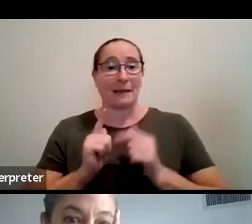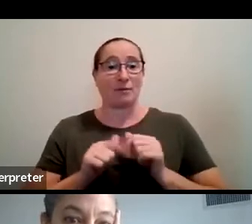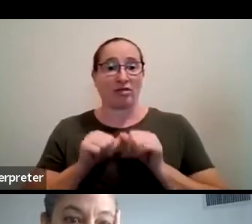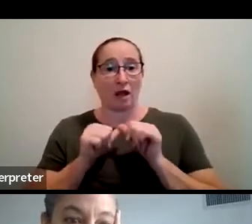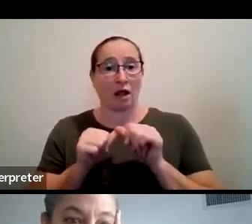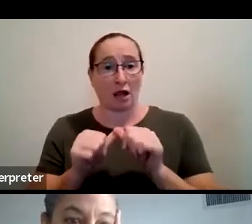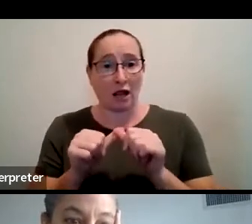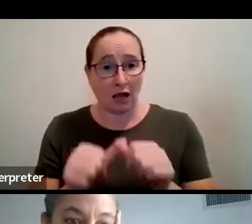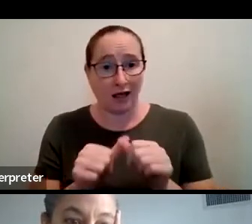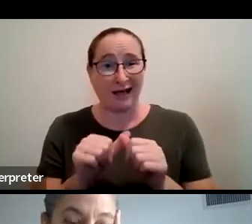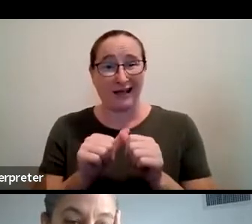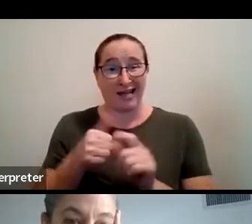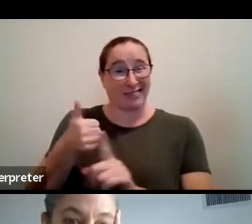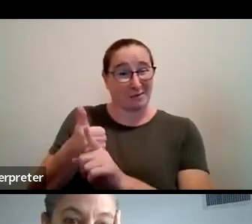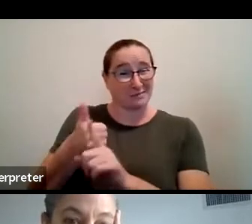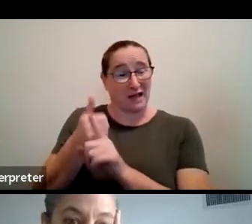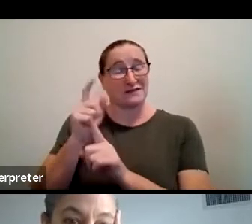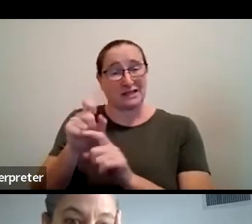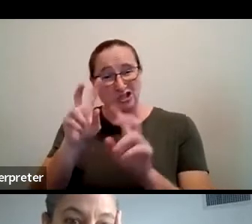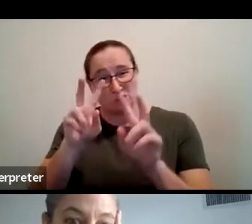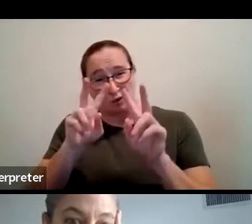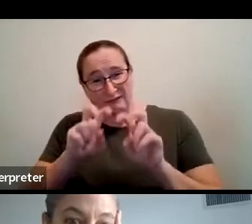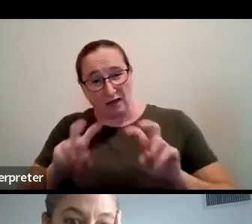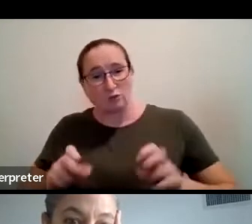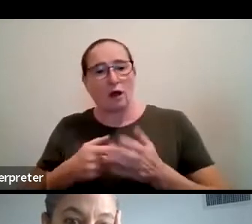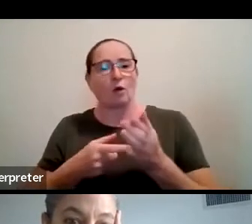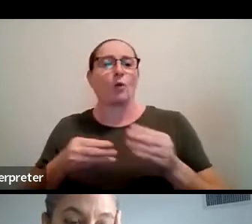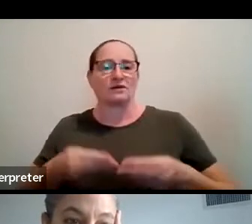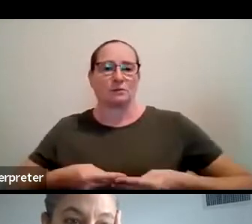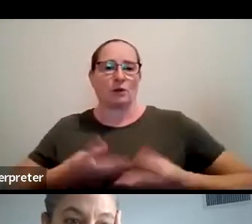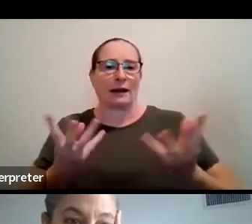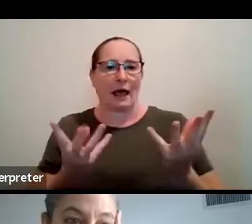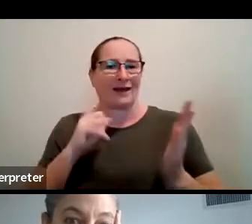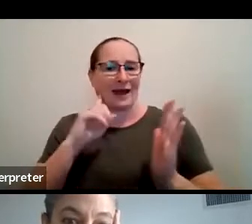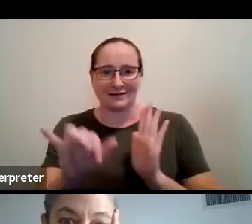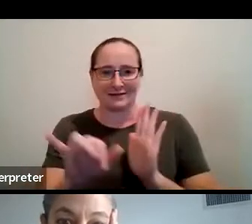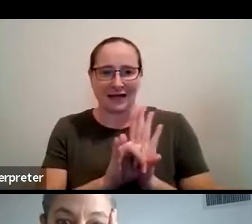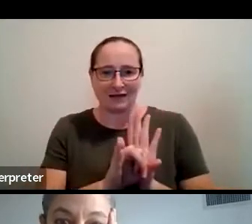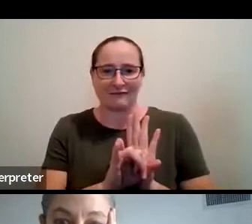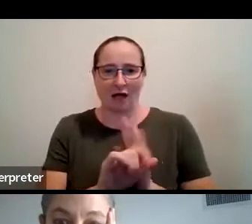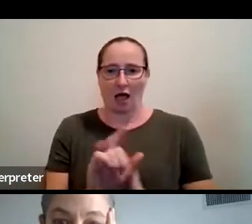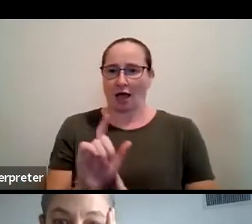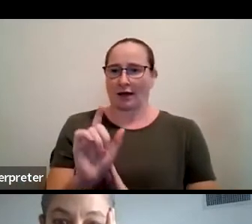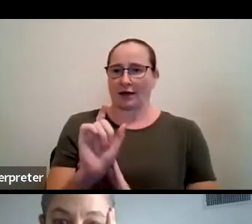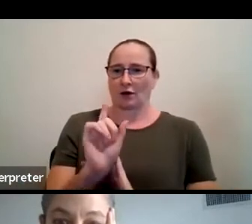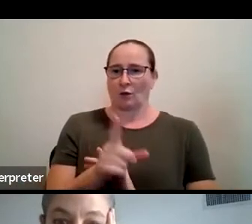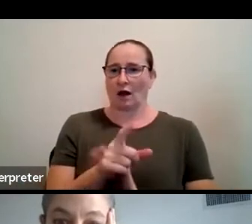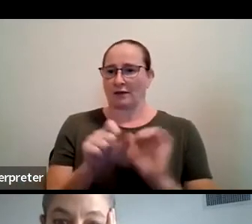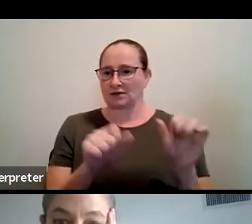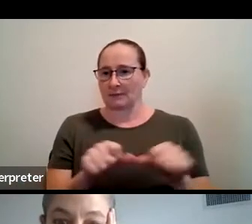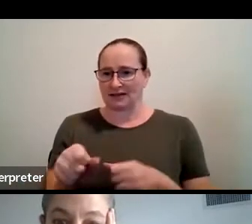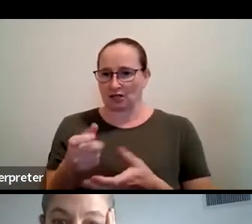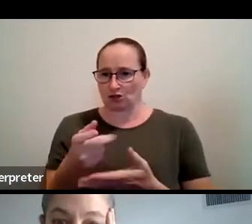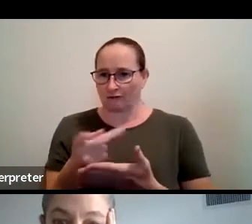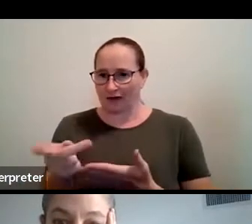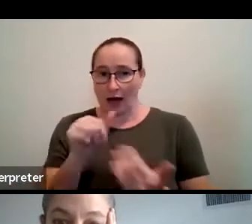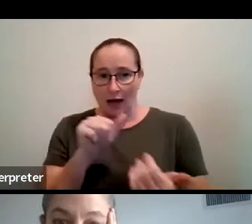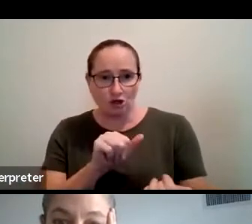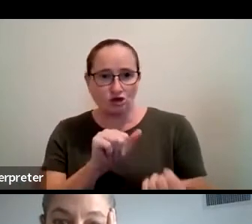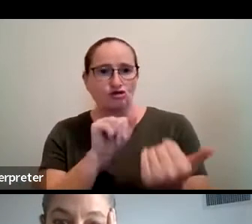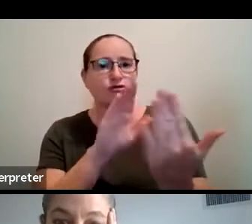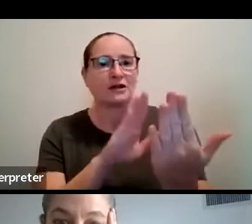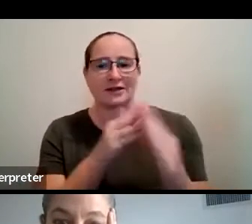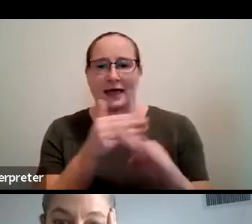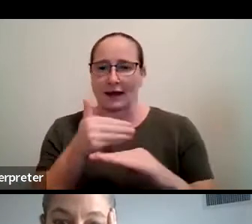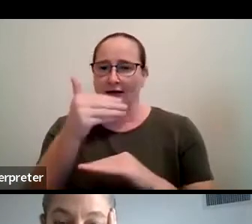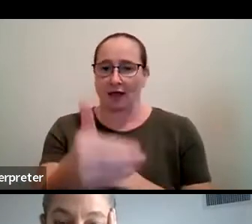to be the ones to evaluate whatever is put out and identify where there's a potential fail and address that in advance.